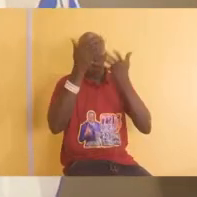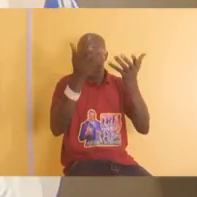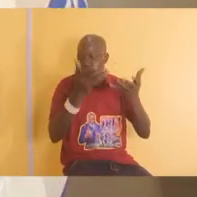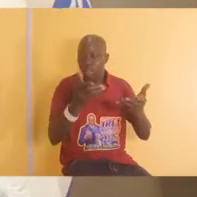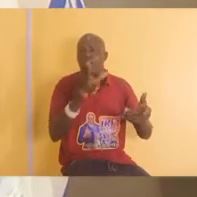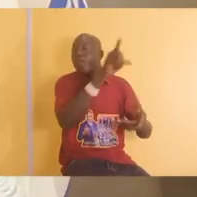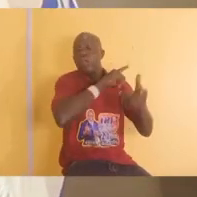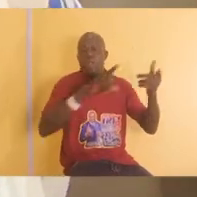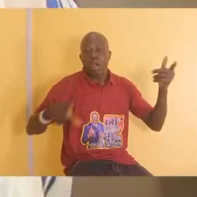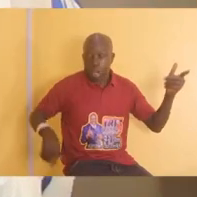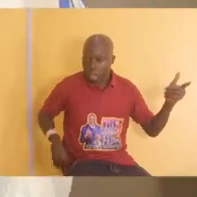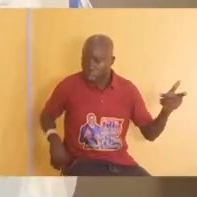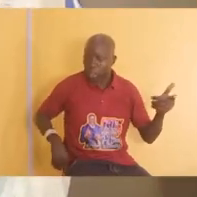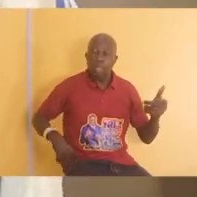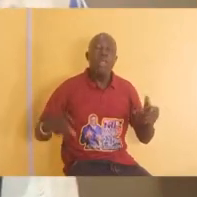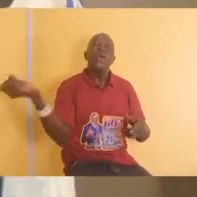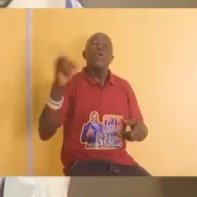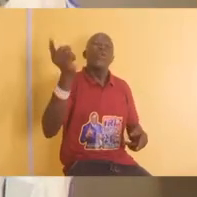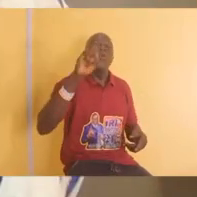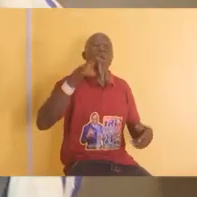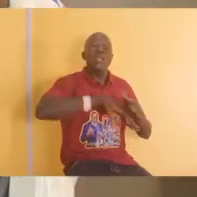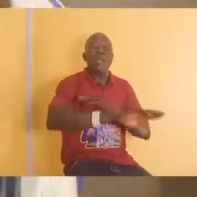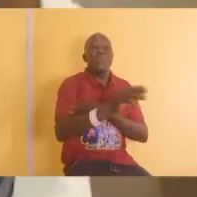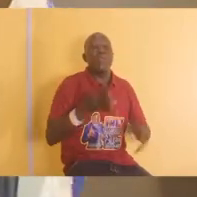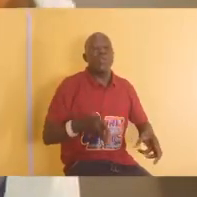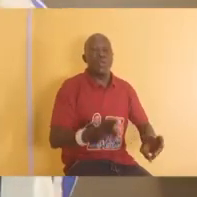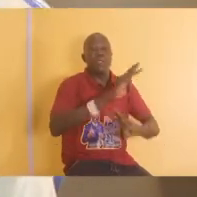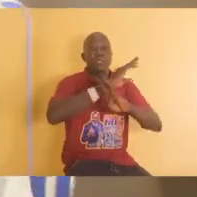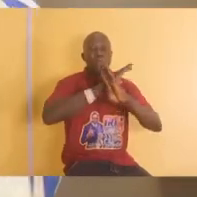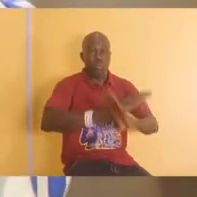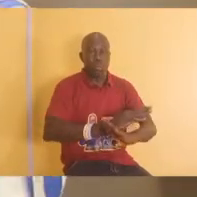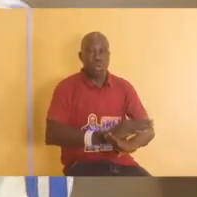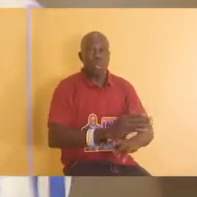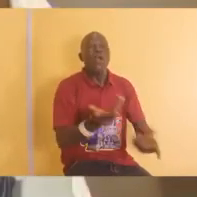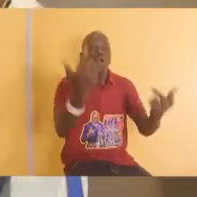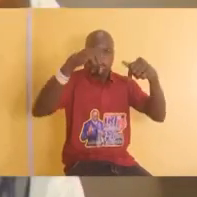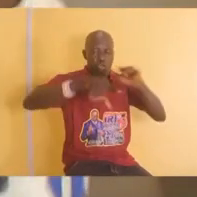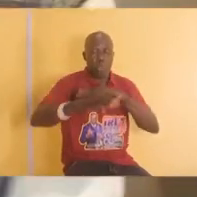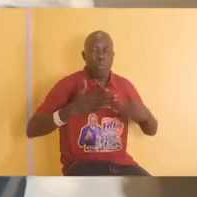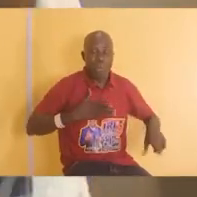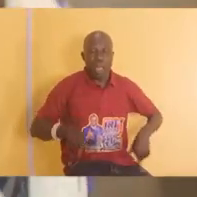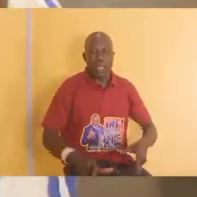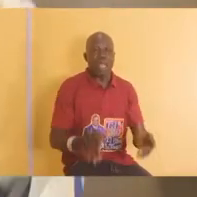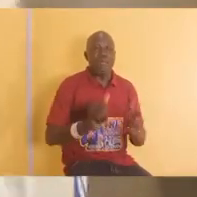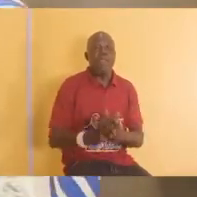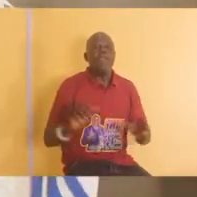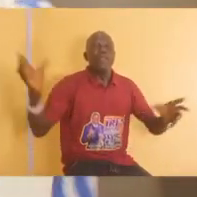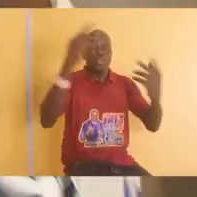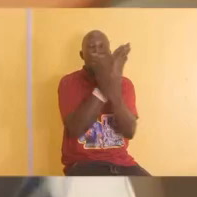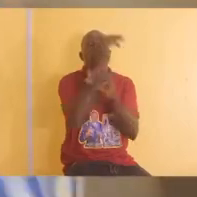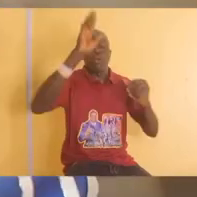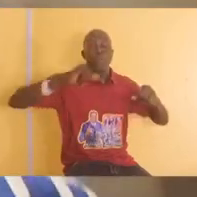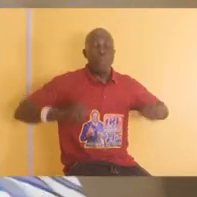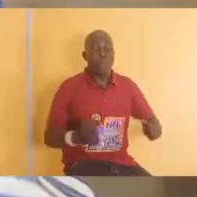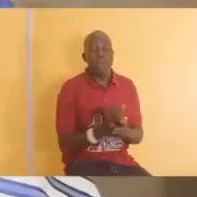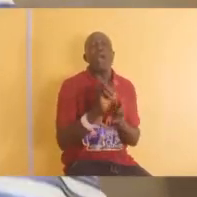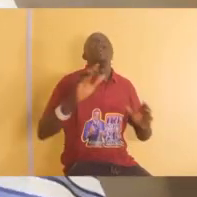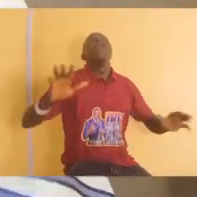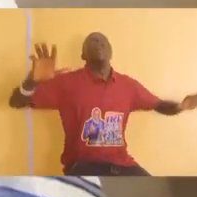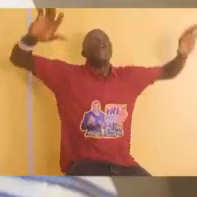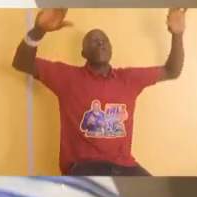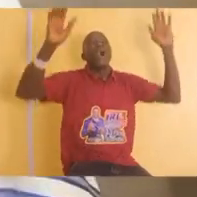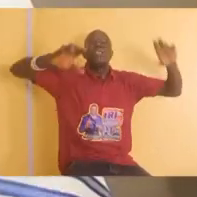will shout, Lord, where my brother belongs, comes to my life. I'll make way with you.